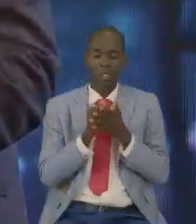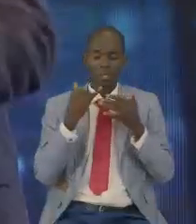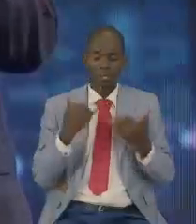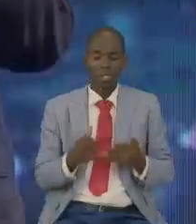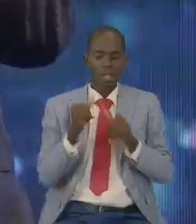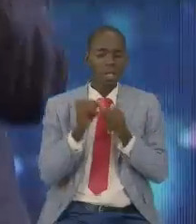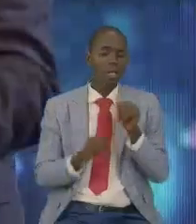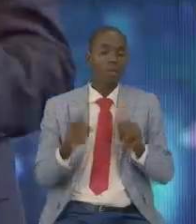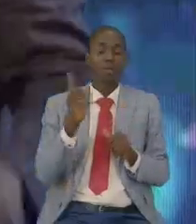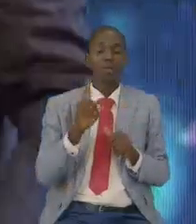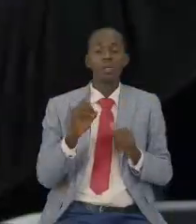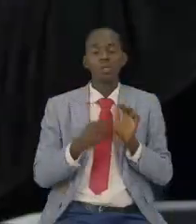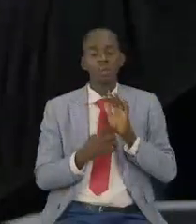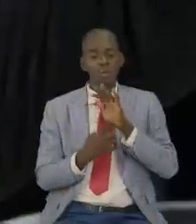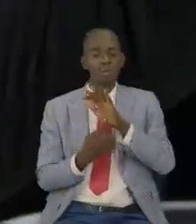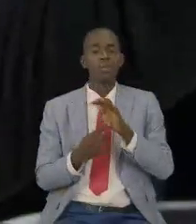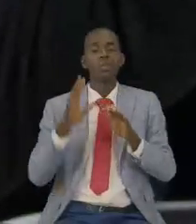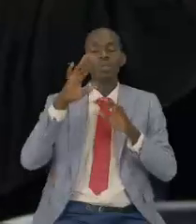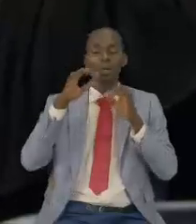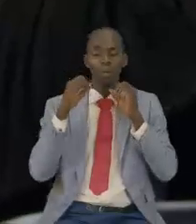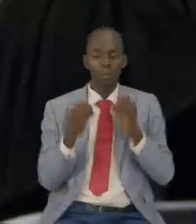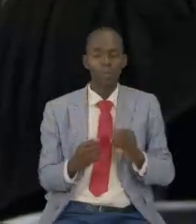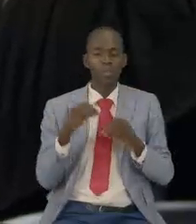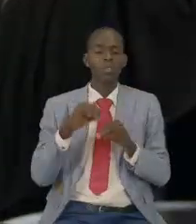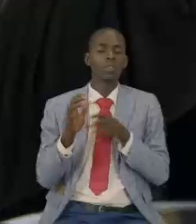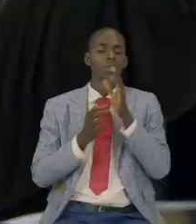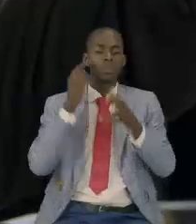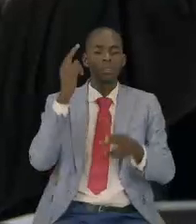power in Jesus' name.